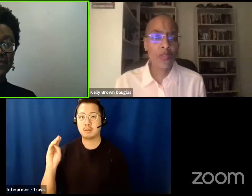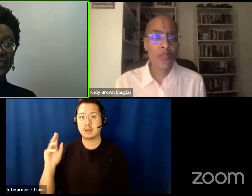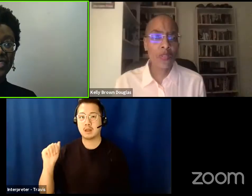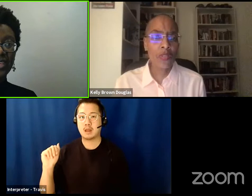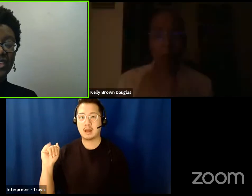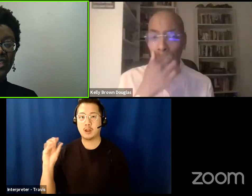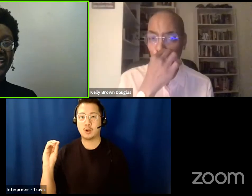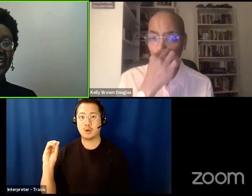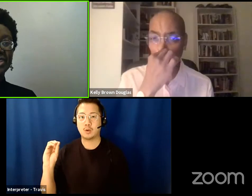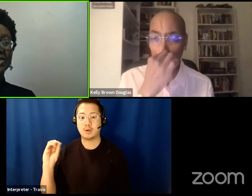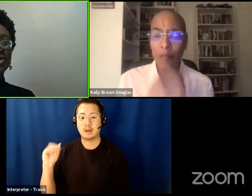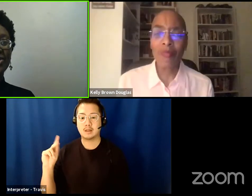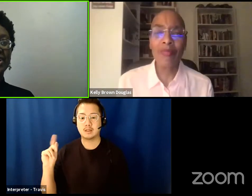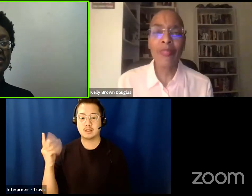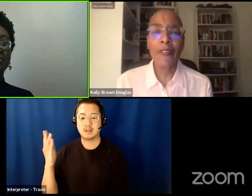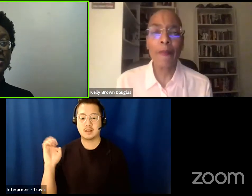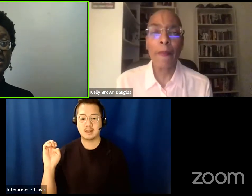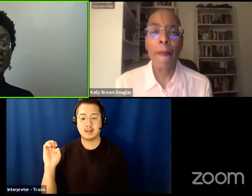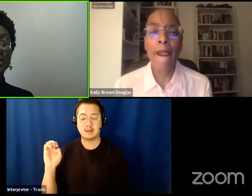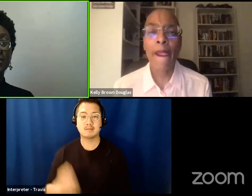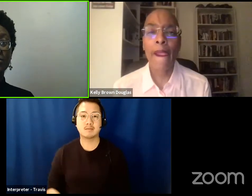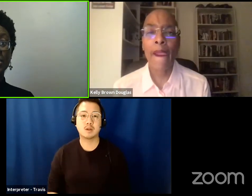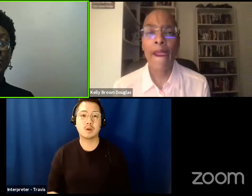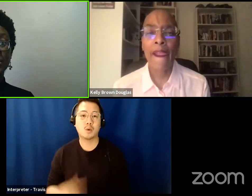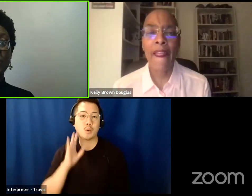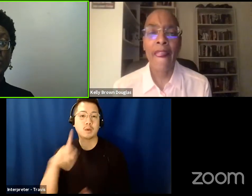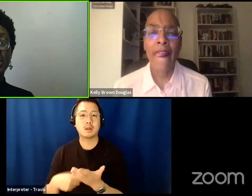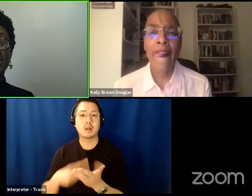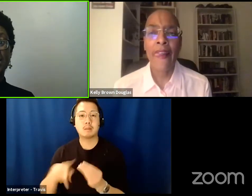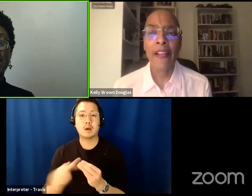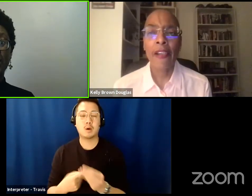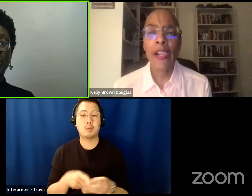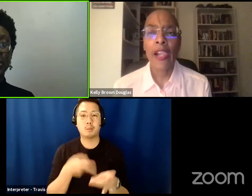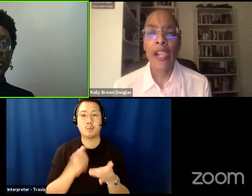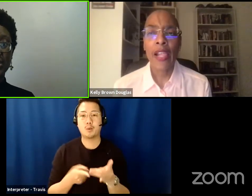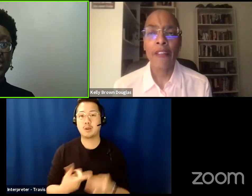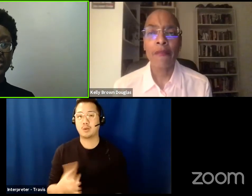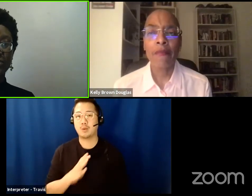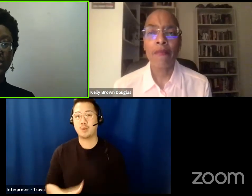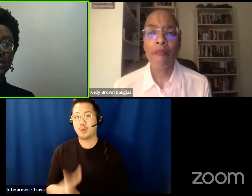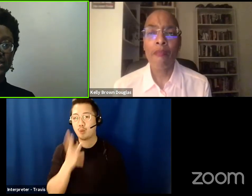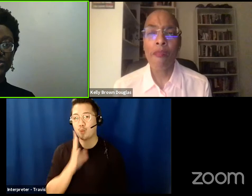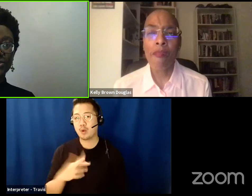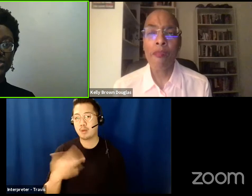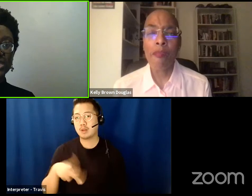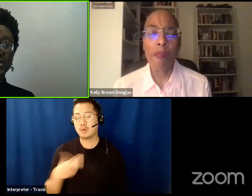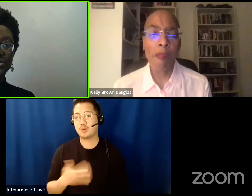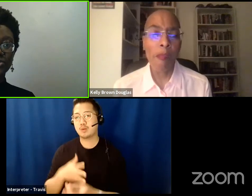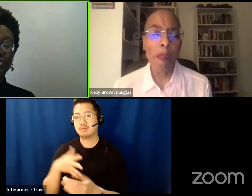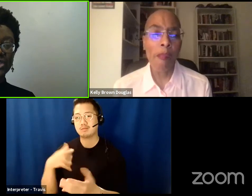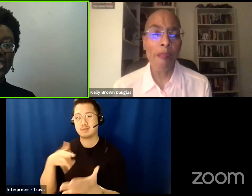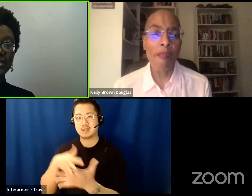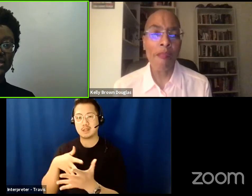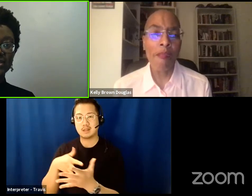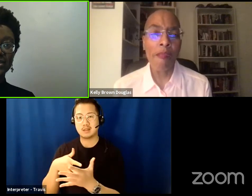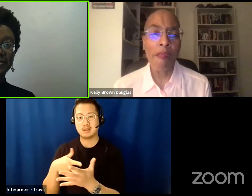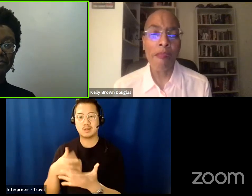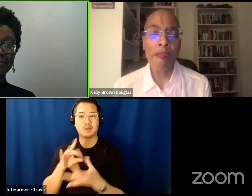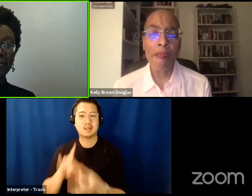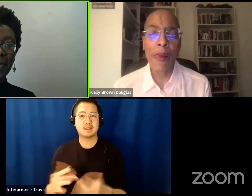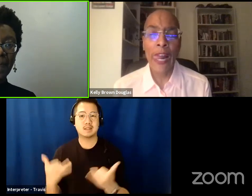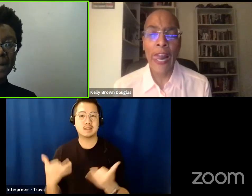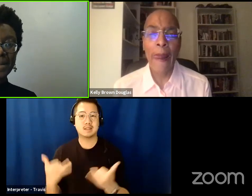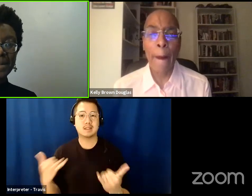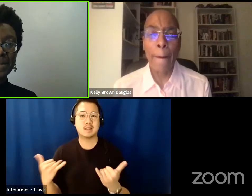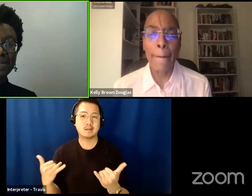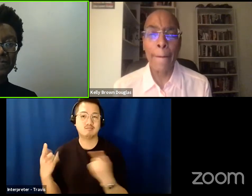Yetunde, exploring Buddhist and Christian womanist theology as it relates to today's social realities.